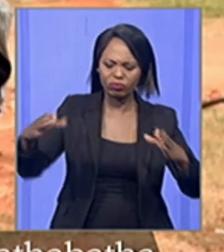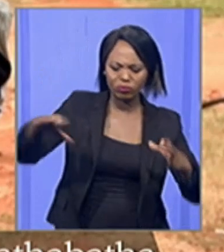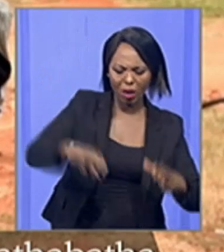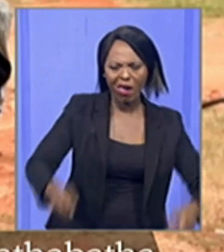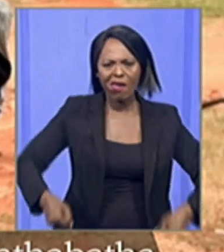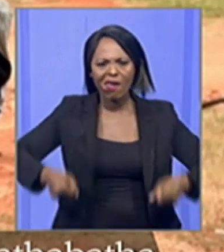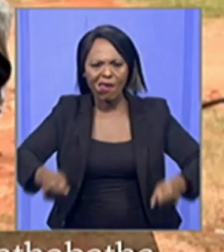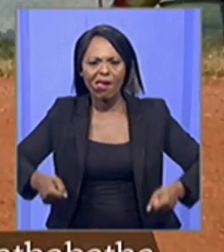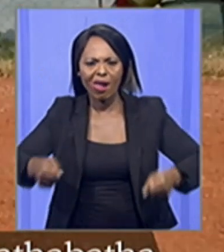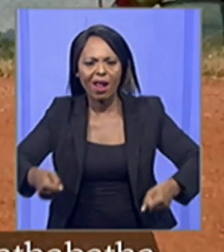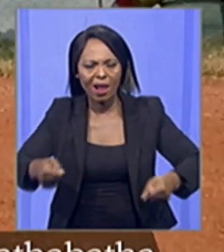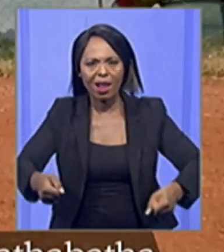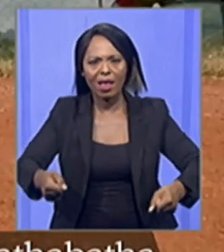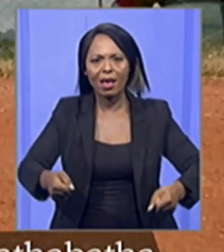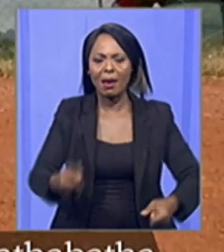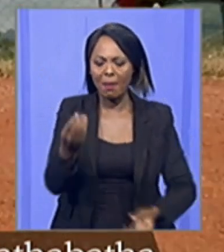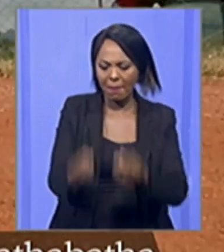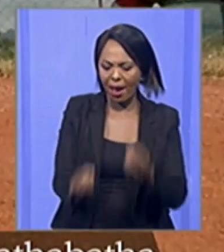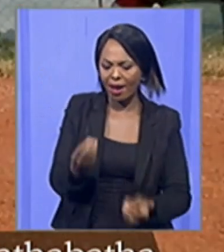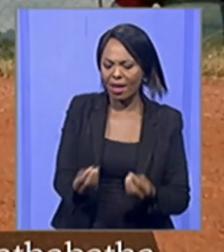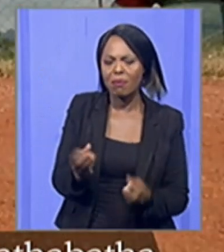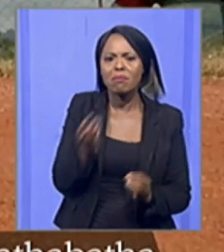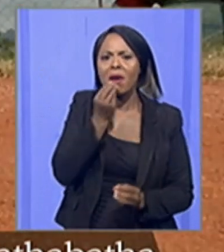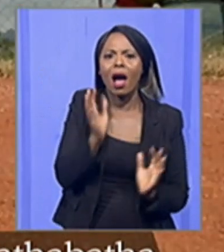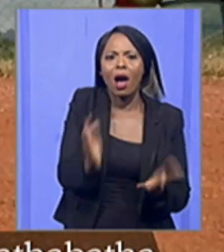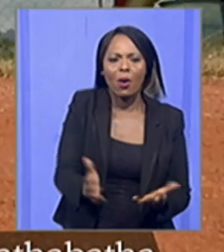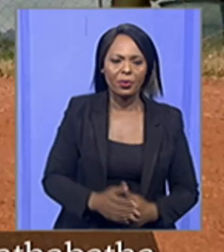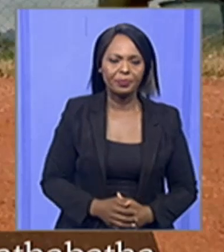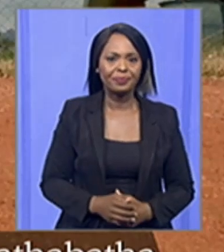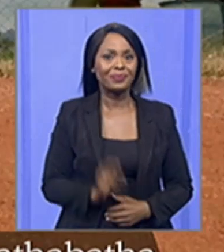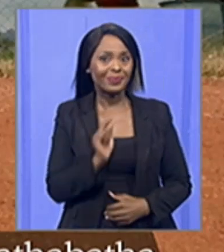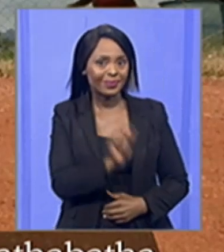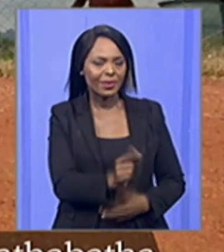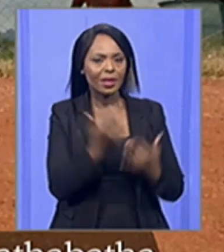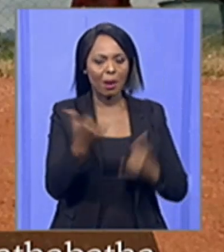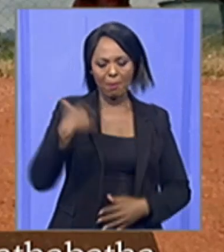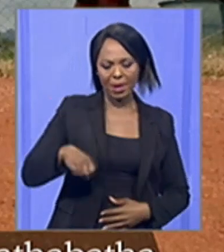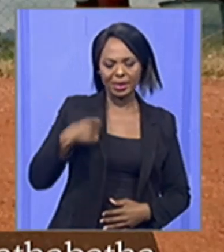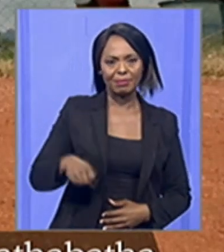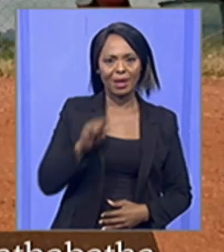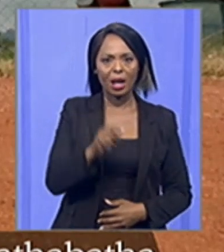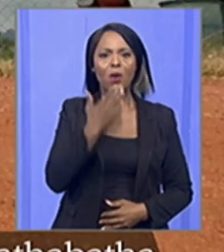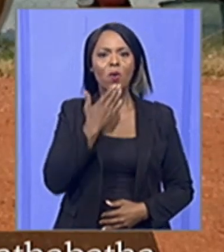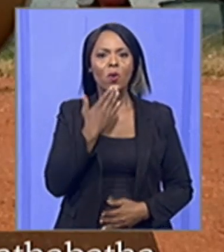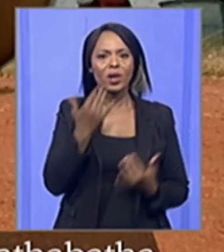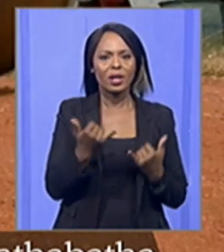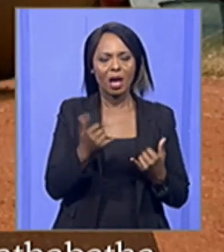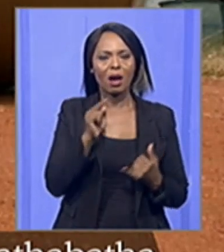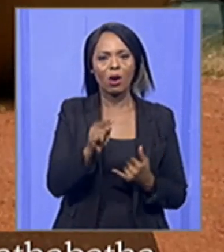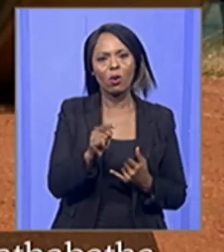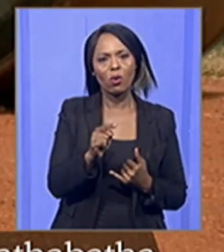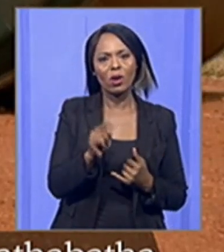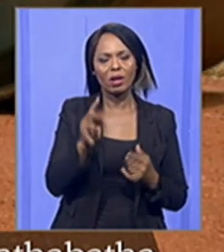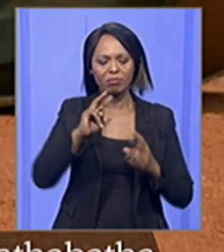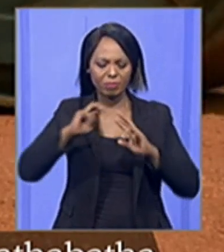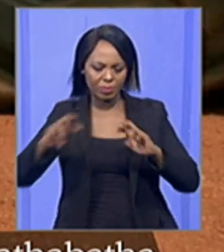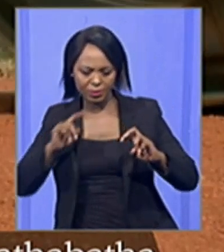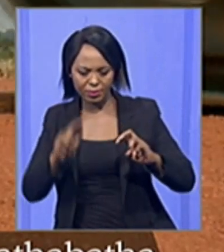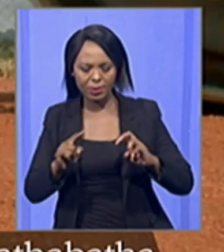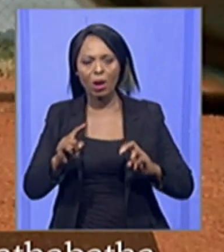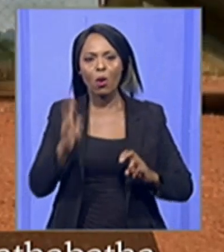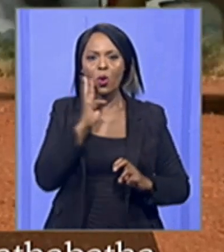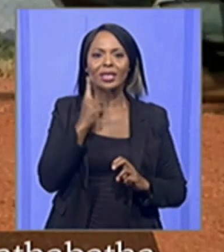gowa metsi bana ga ba je. Mmasepala wa Selete wa Capricorn yo e lego moabi wa metsi o re dilori di tla tšwela pele go romelwa ka tikologong